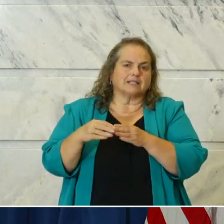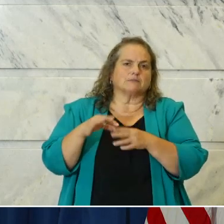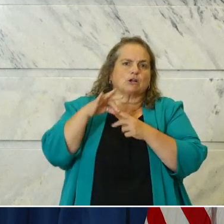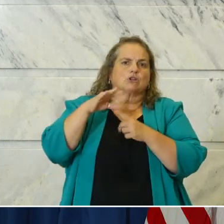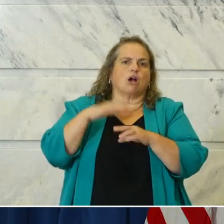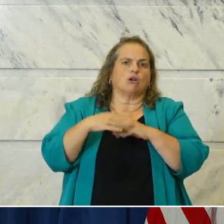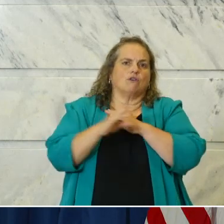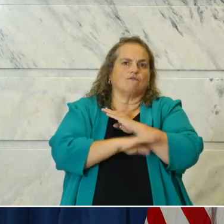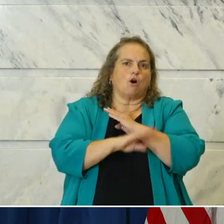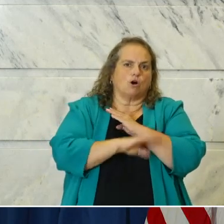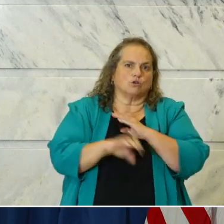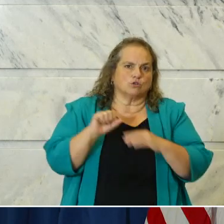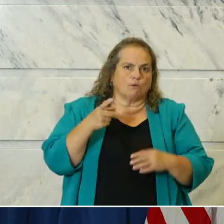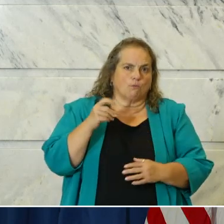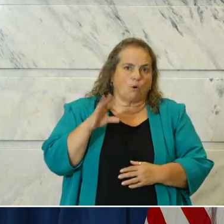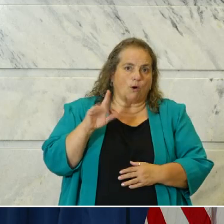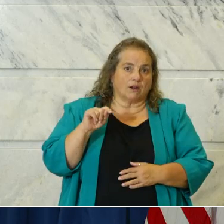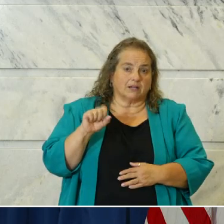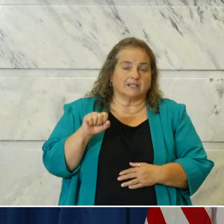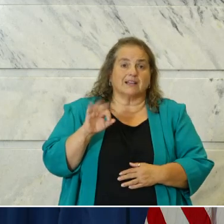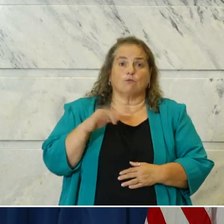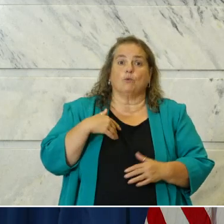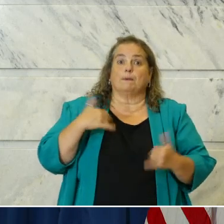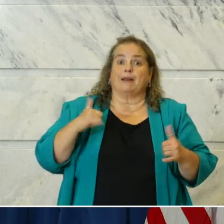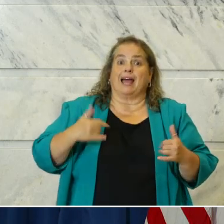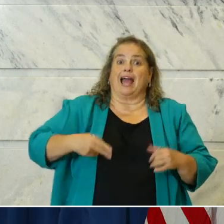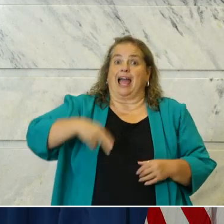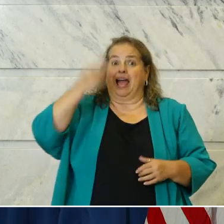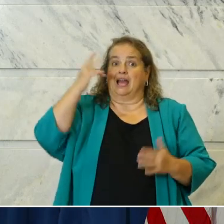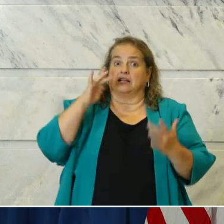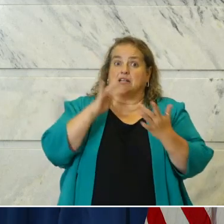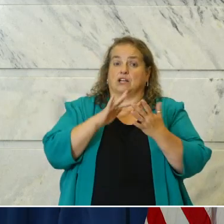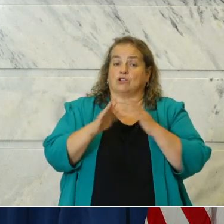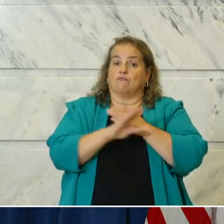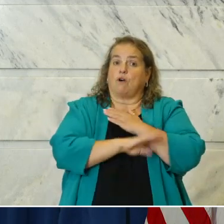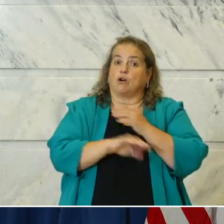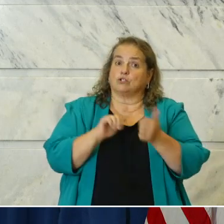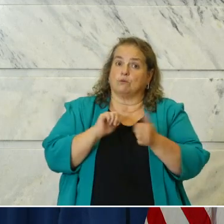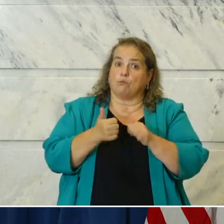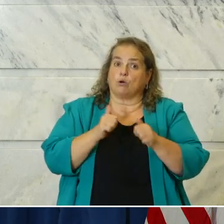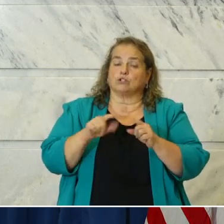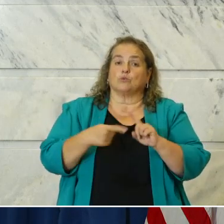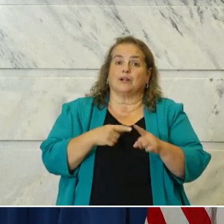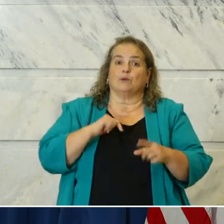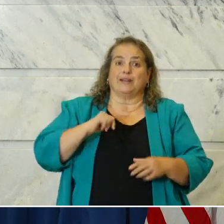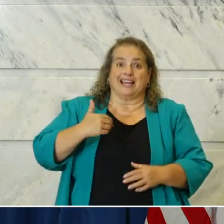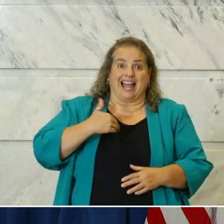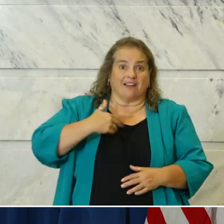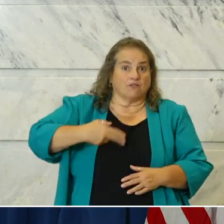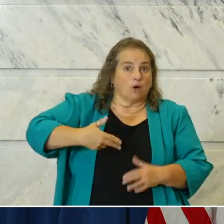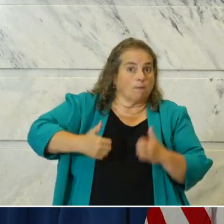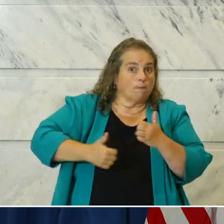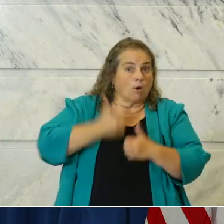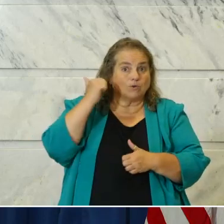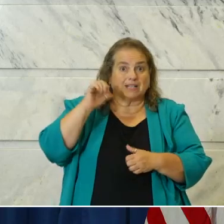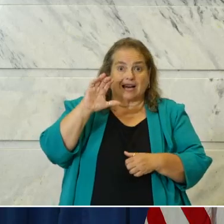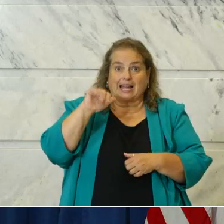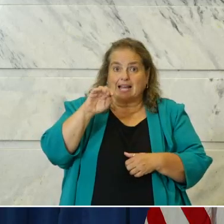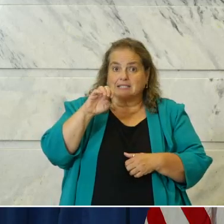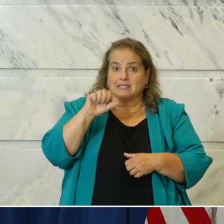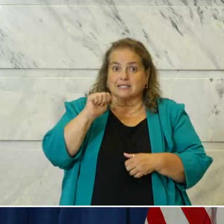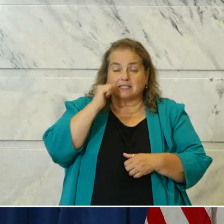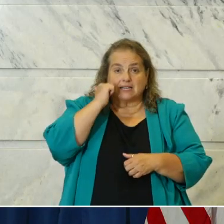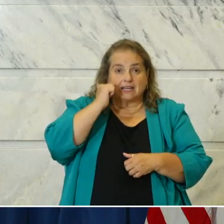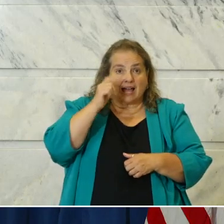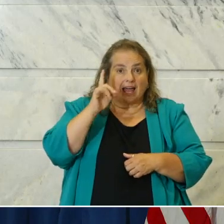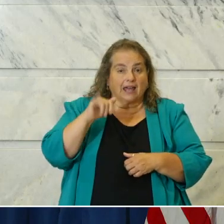fall sports. If we're going to play high-touch fall sports at a time when we have the most cases daily by just